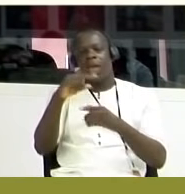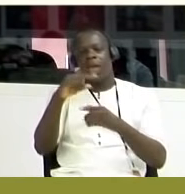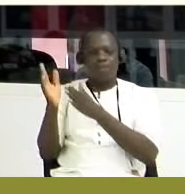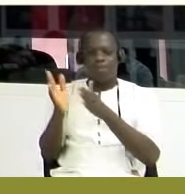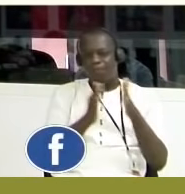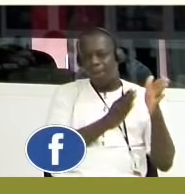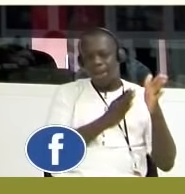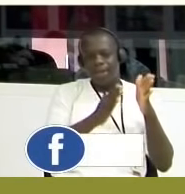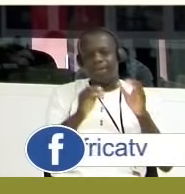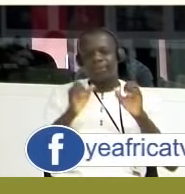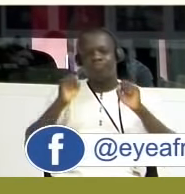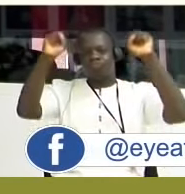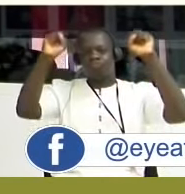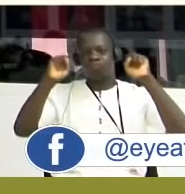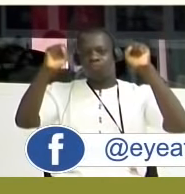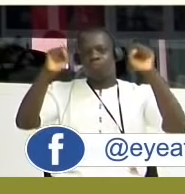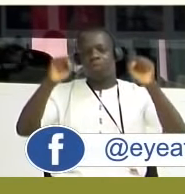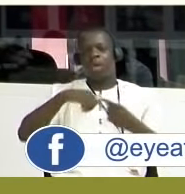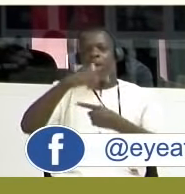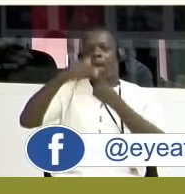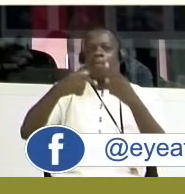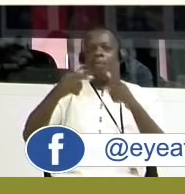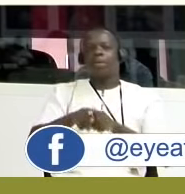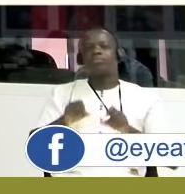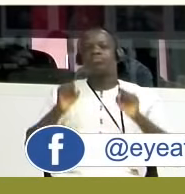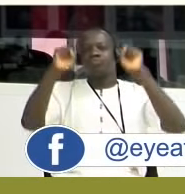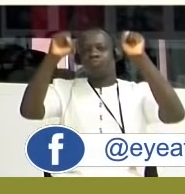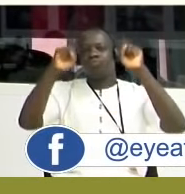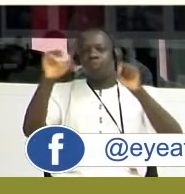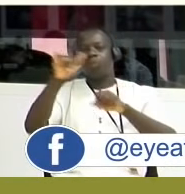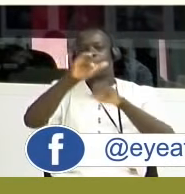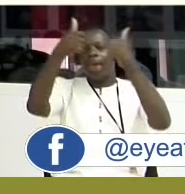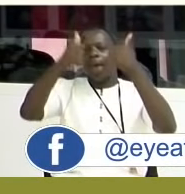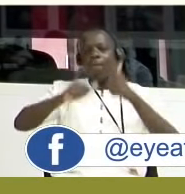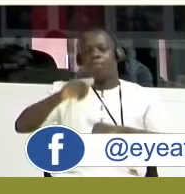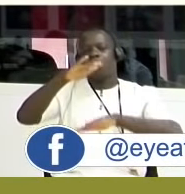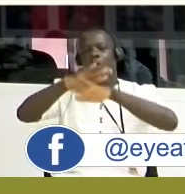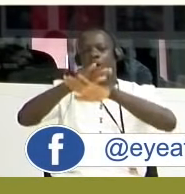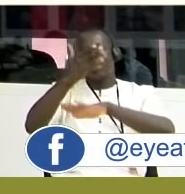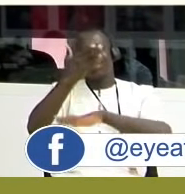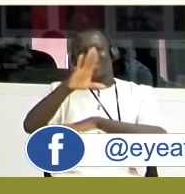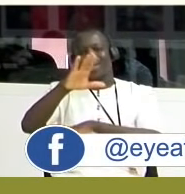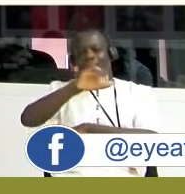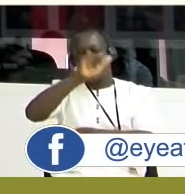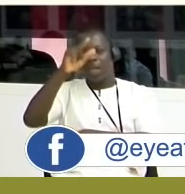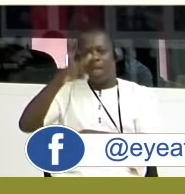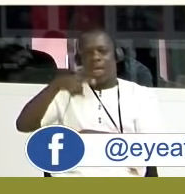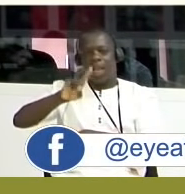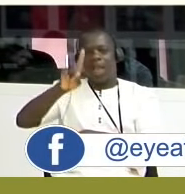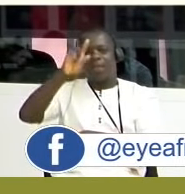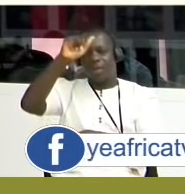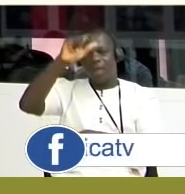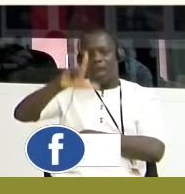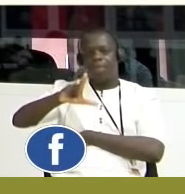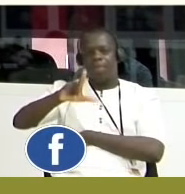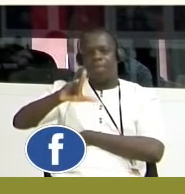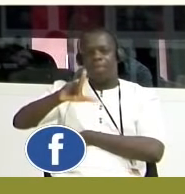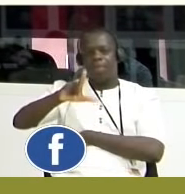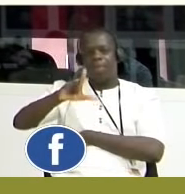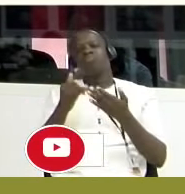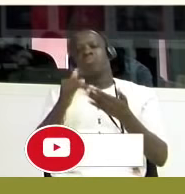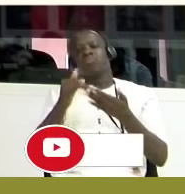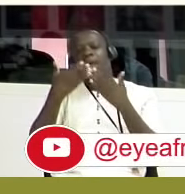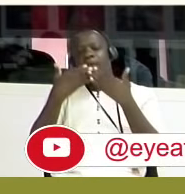demonstrations that then took place on the 10th and 11th of April. The information I received was a verbal one, telling me that